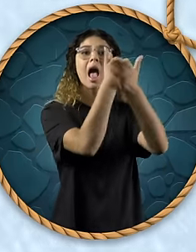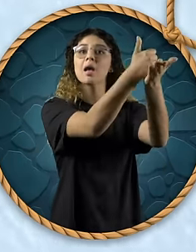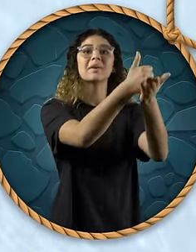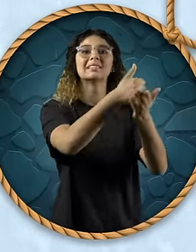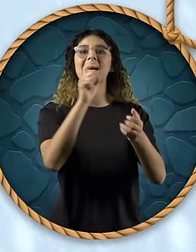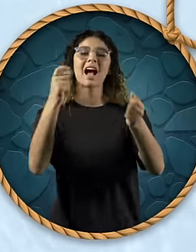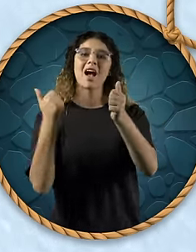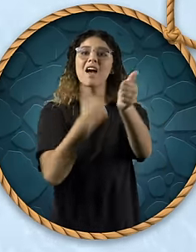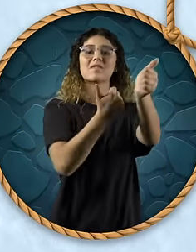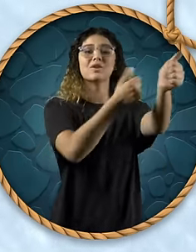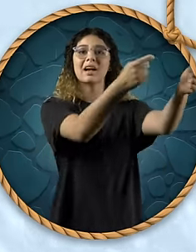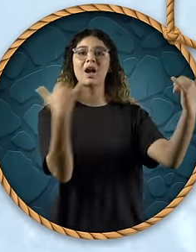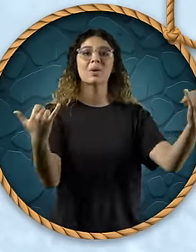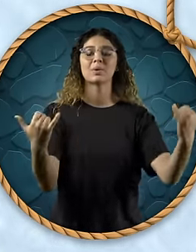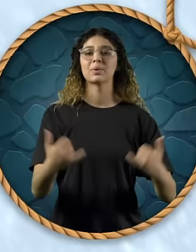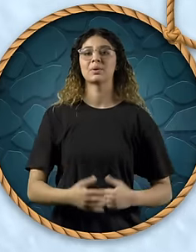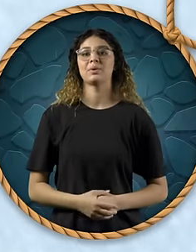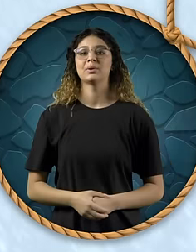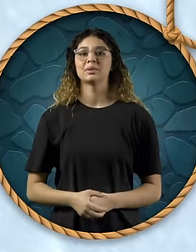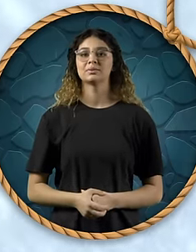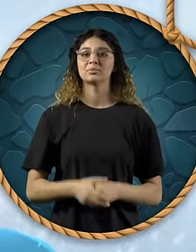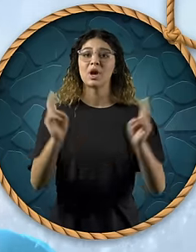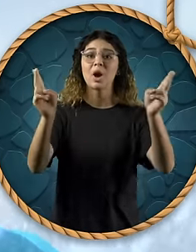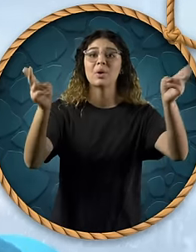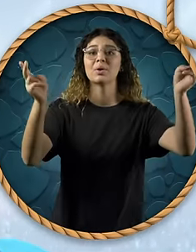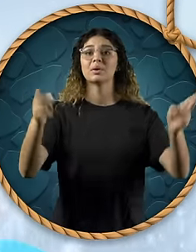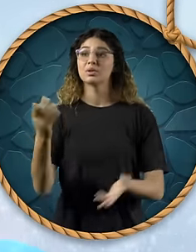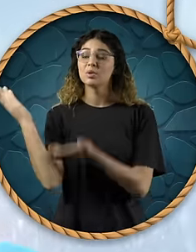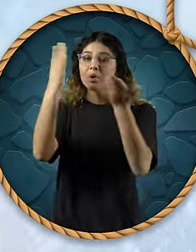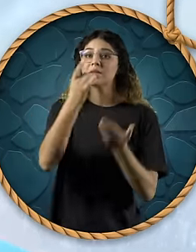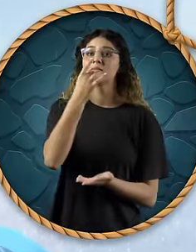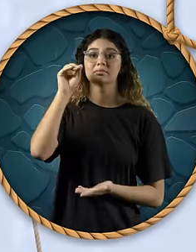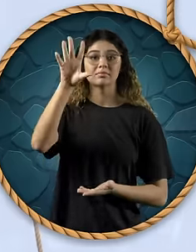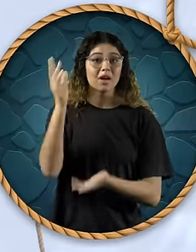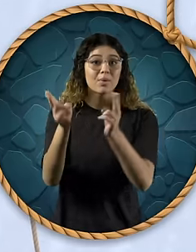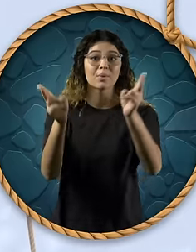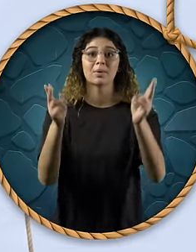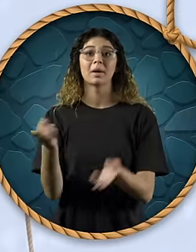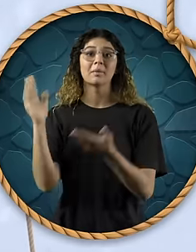help bring them back. We have to go after them. Hurry, load up the Luna light.